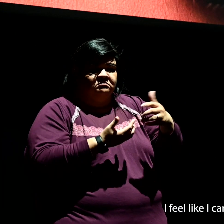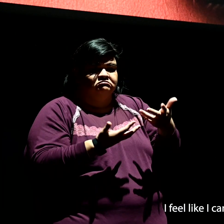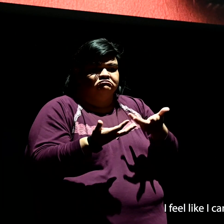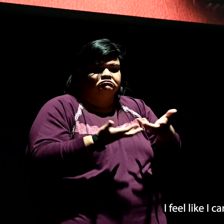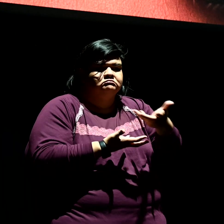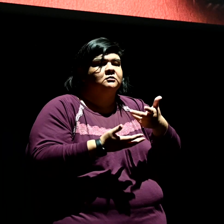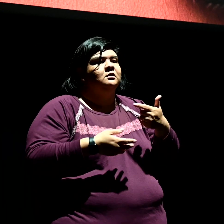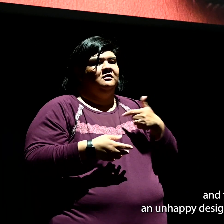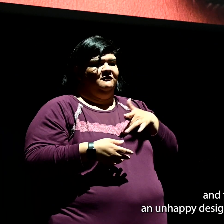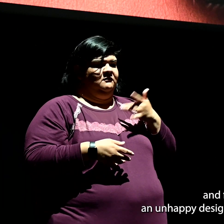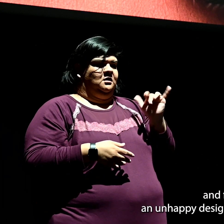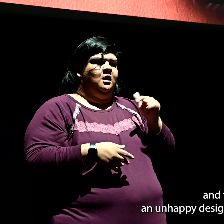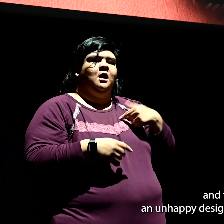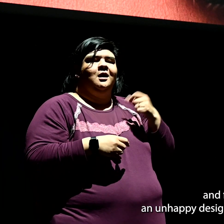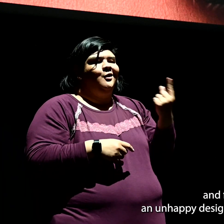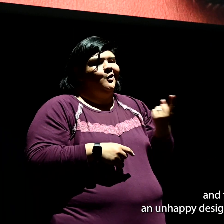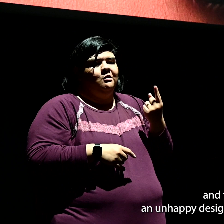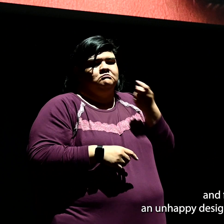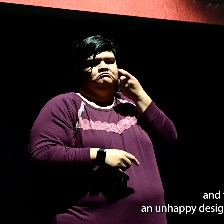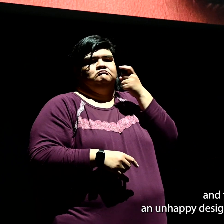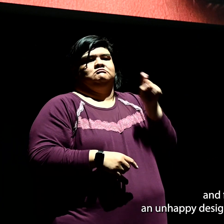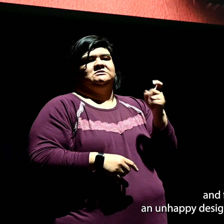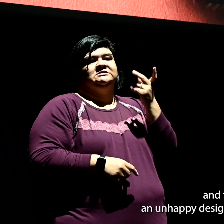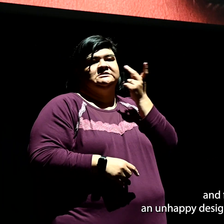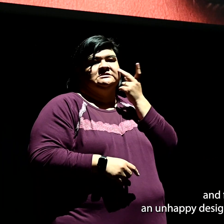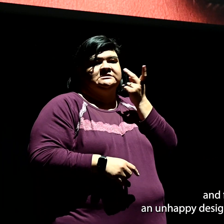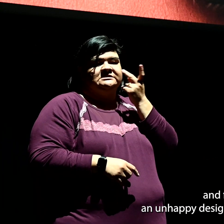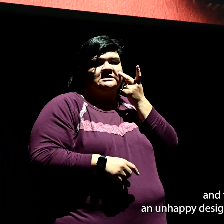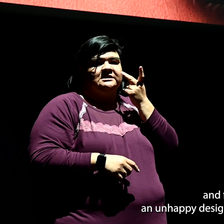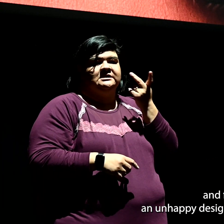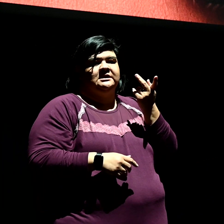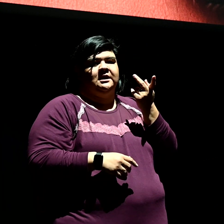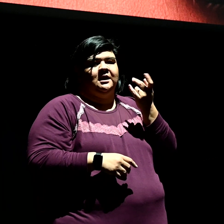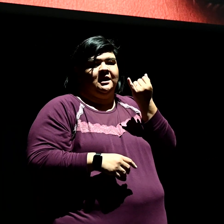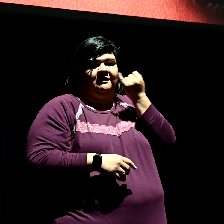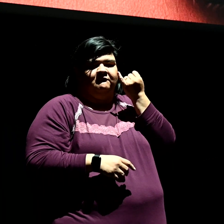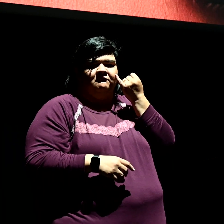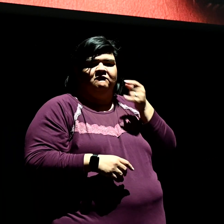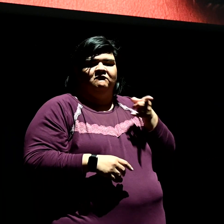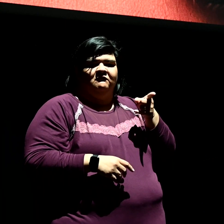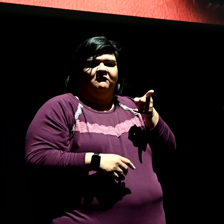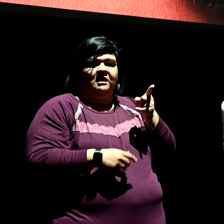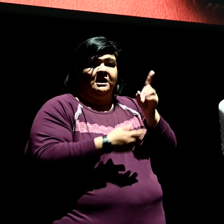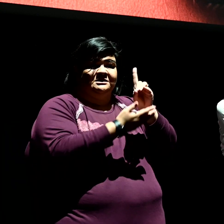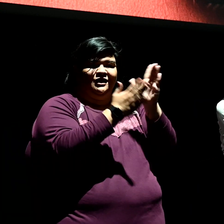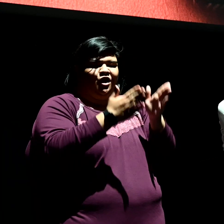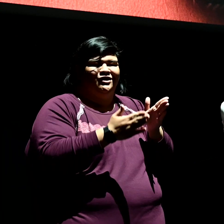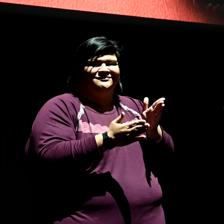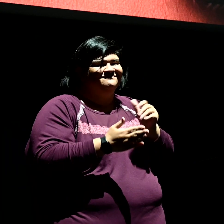always see and feel an unhappy designer in their work.